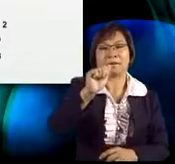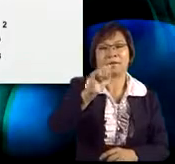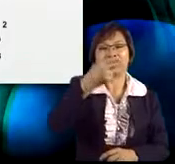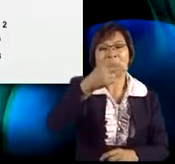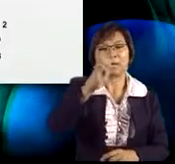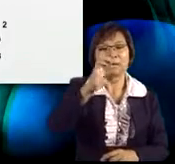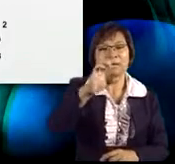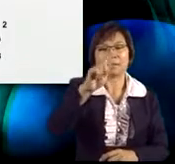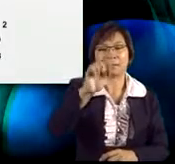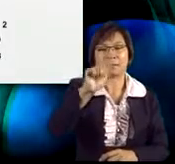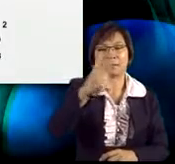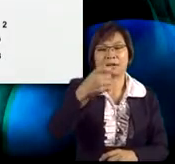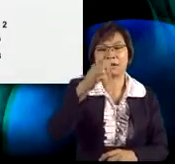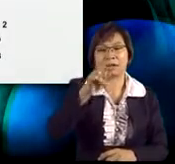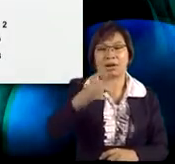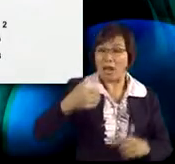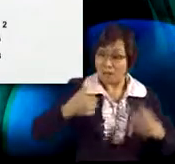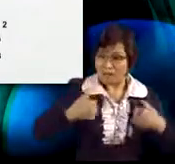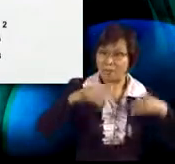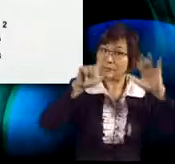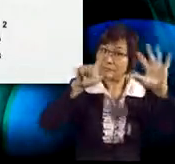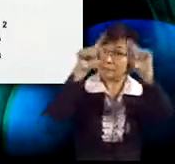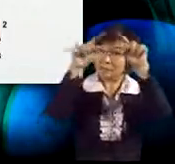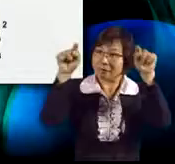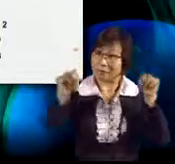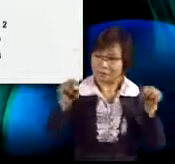3. Heptagons, which have 7 sides.